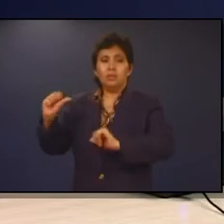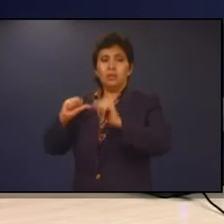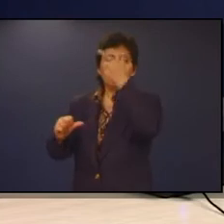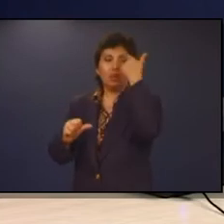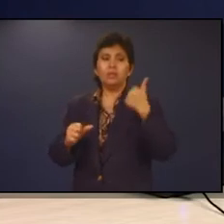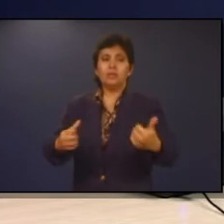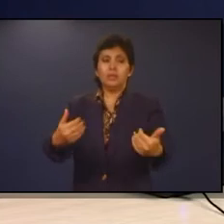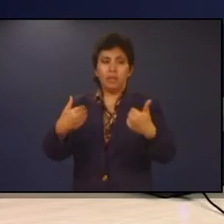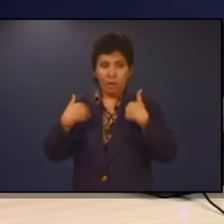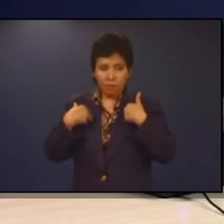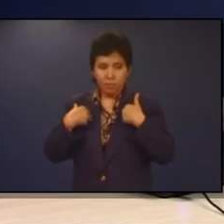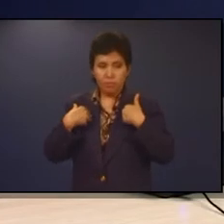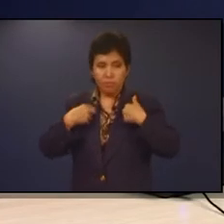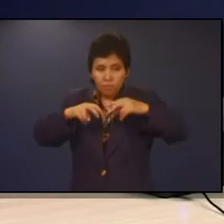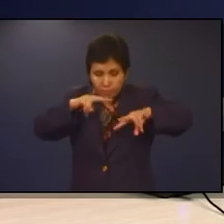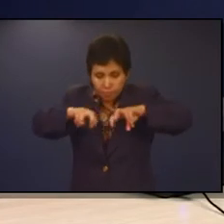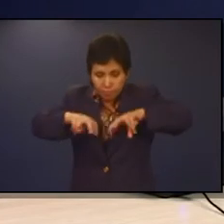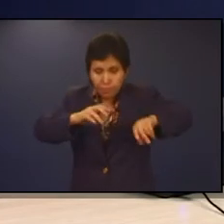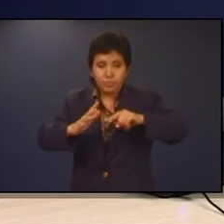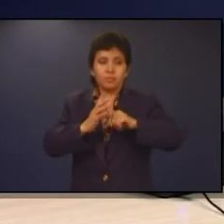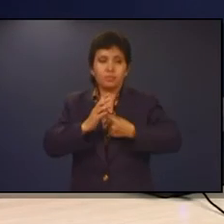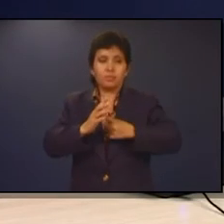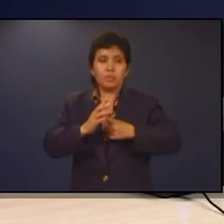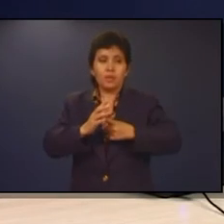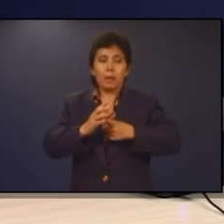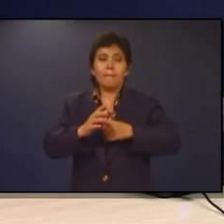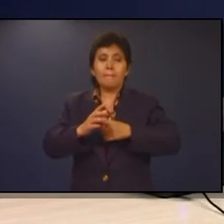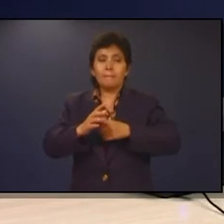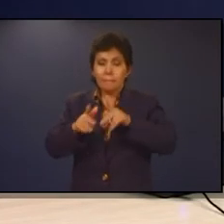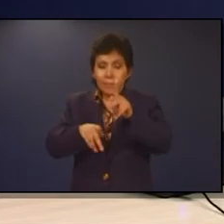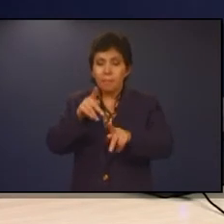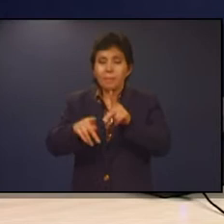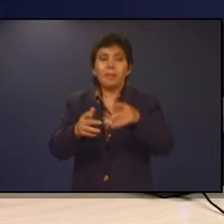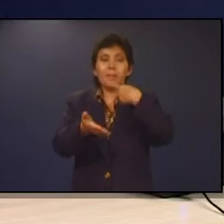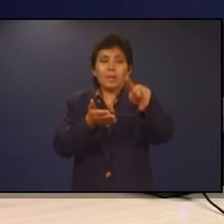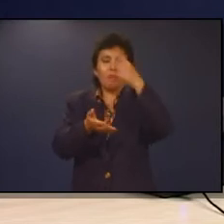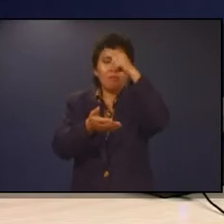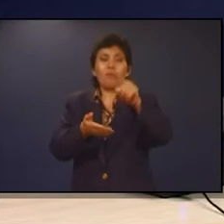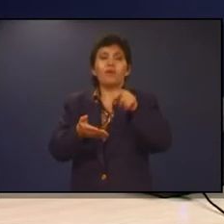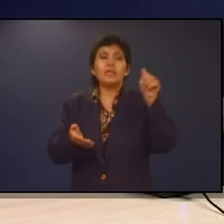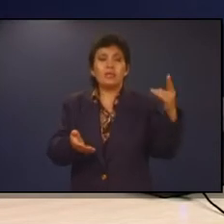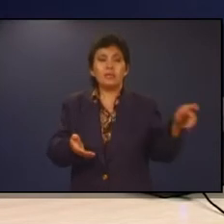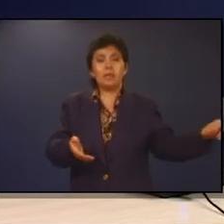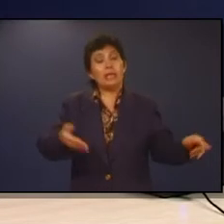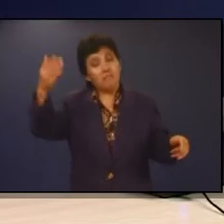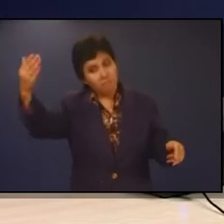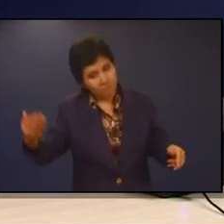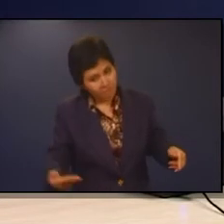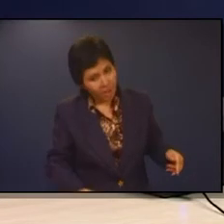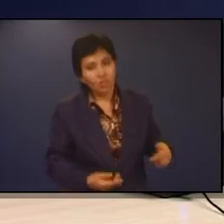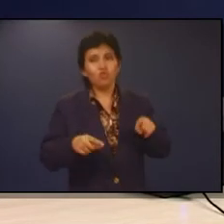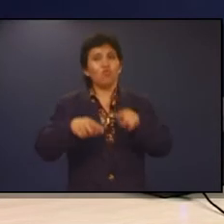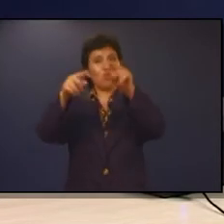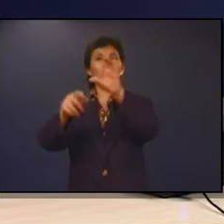he has the resource, meaning people pay for him, and also opportunity. People invited him to do that.